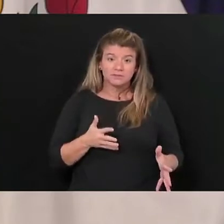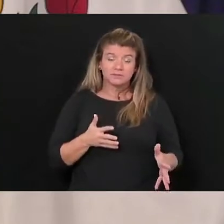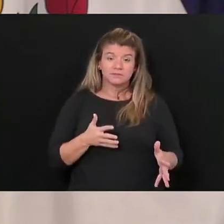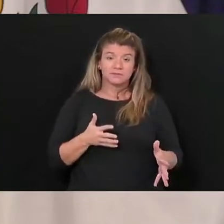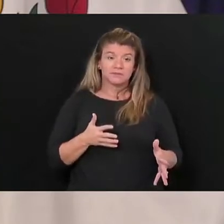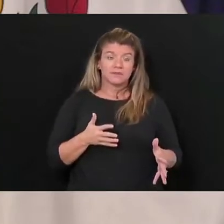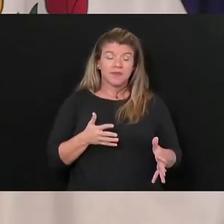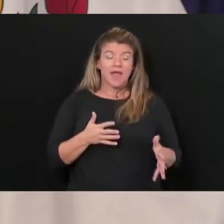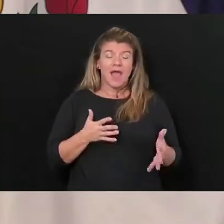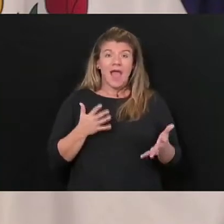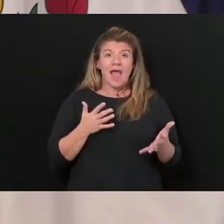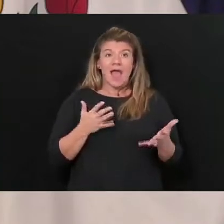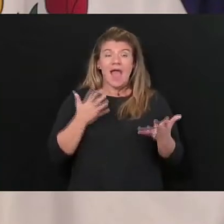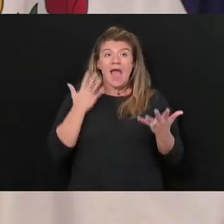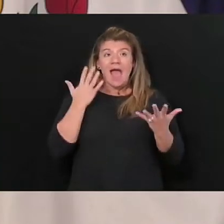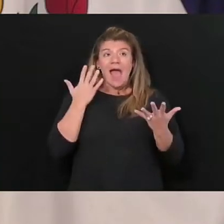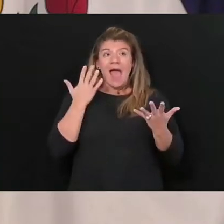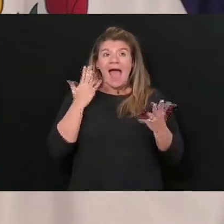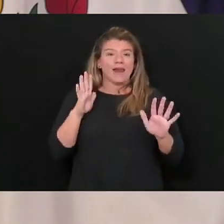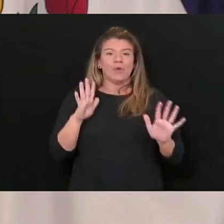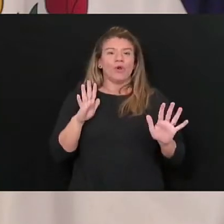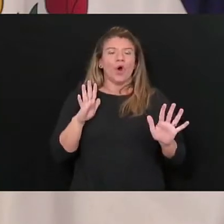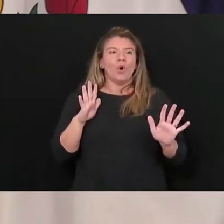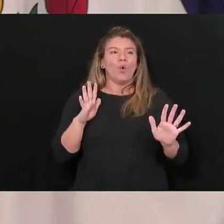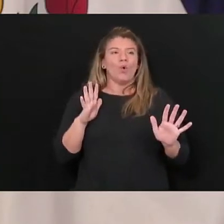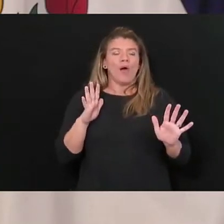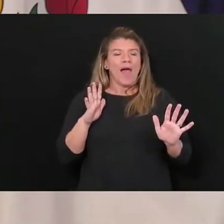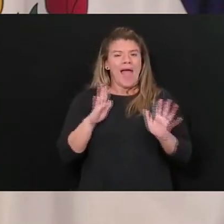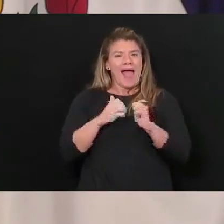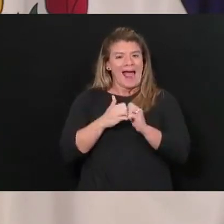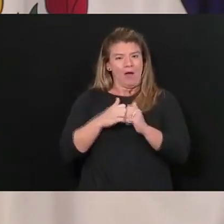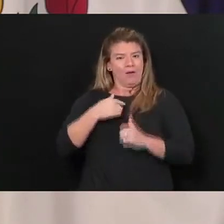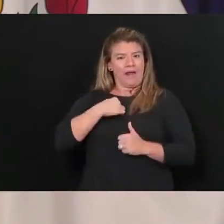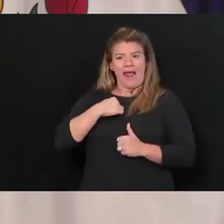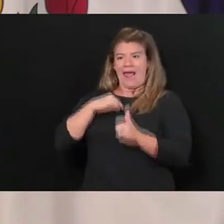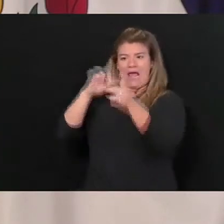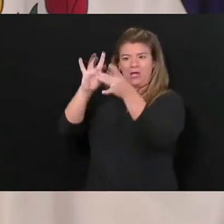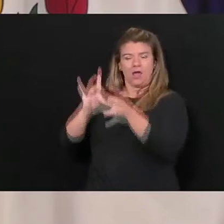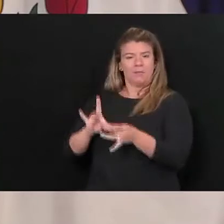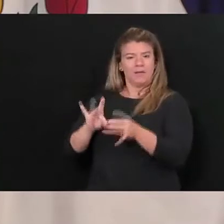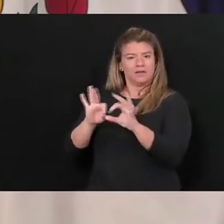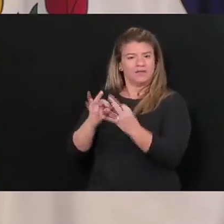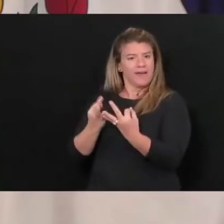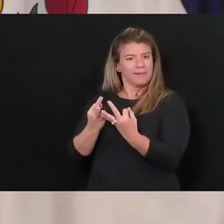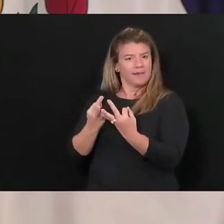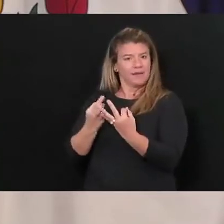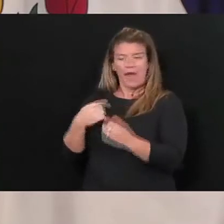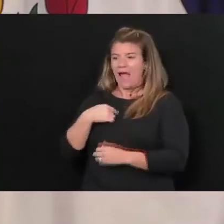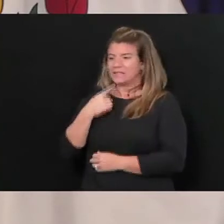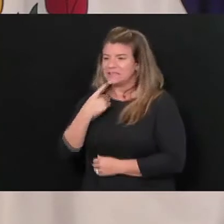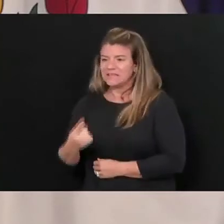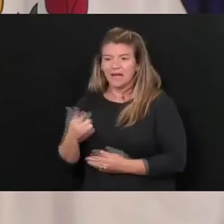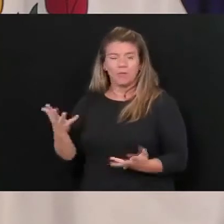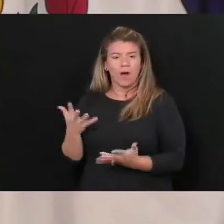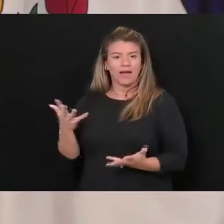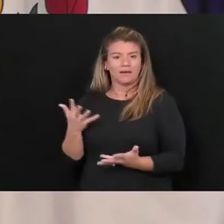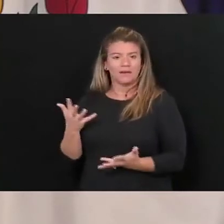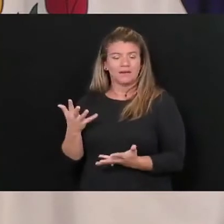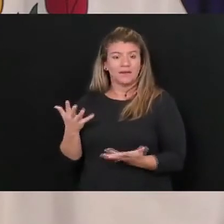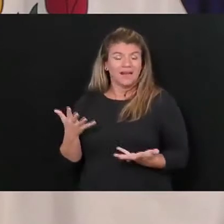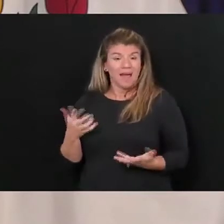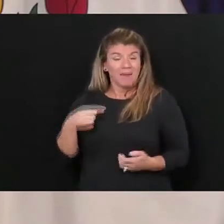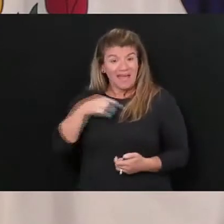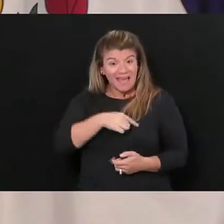I don't know what can you say to a family? I mean, what in the world can you say? This was